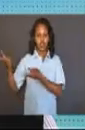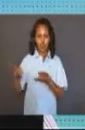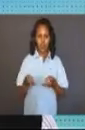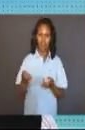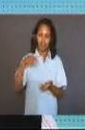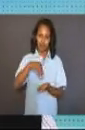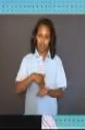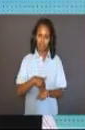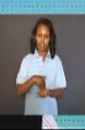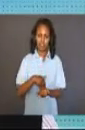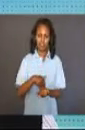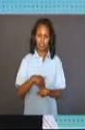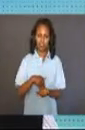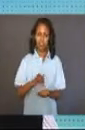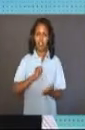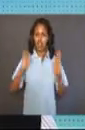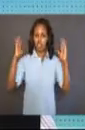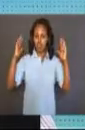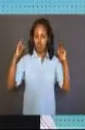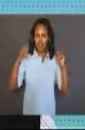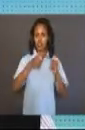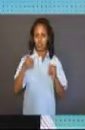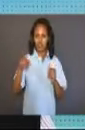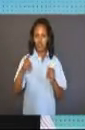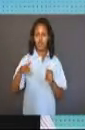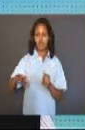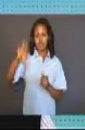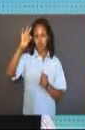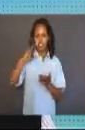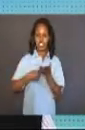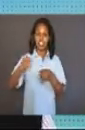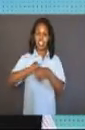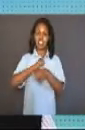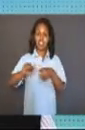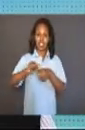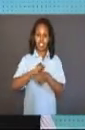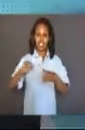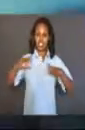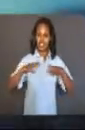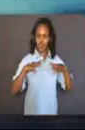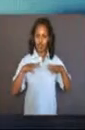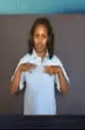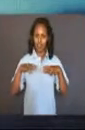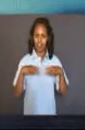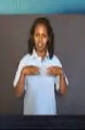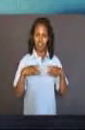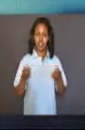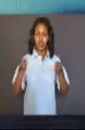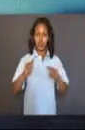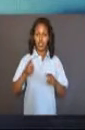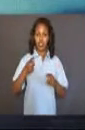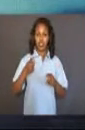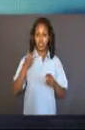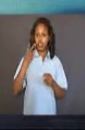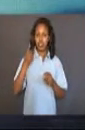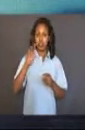Welcome back. I hope you found this exercise enjoyable. When you